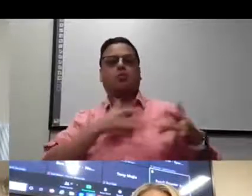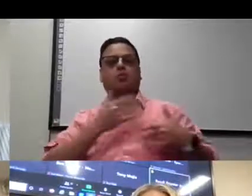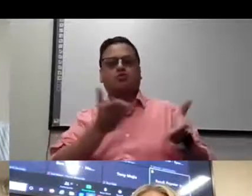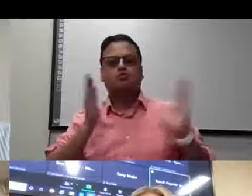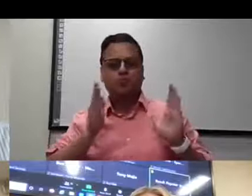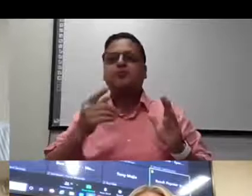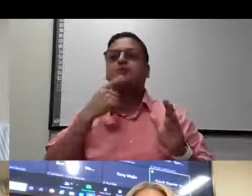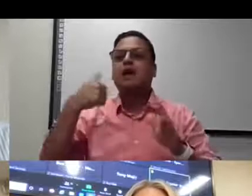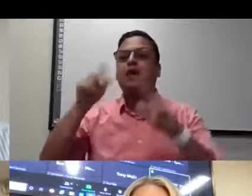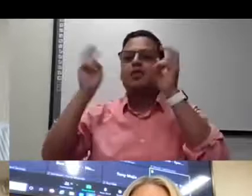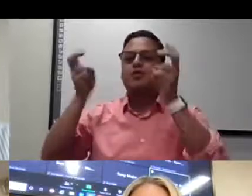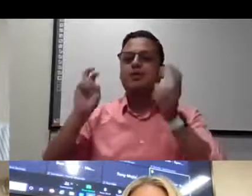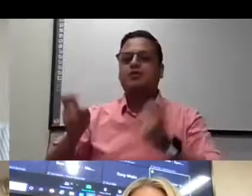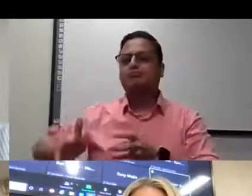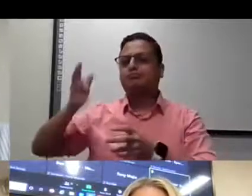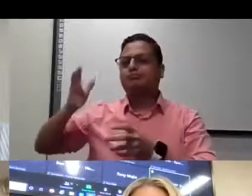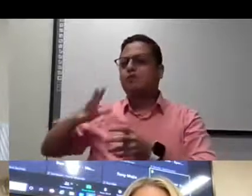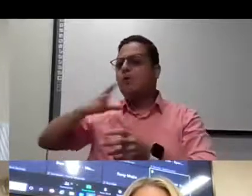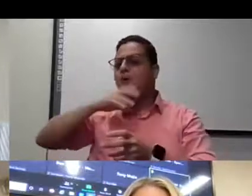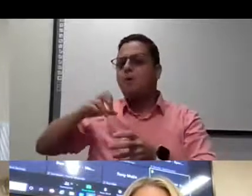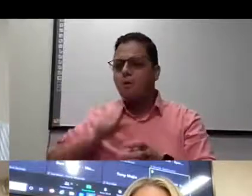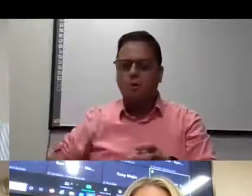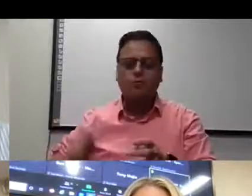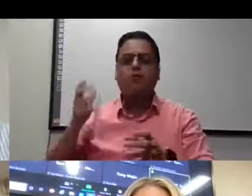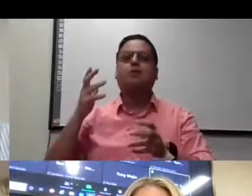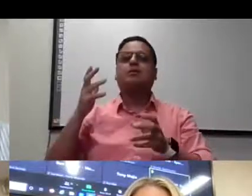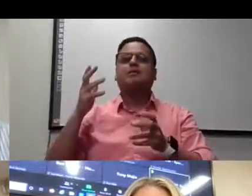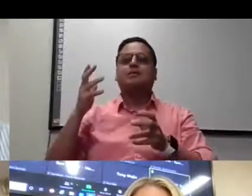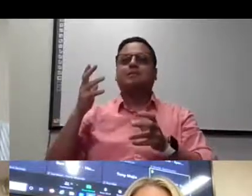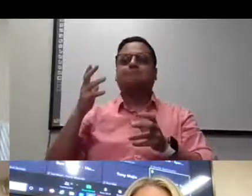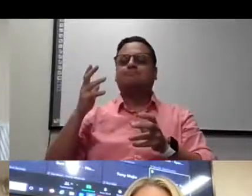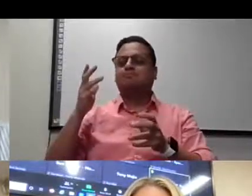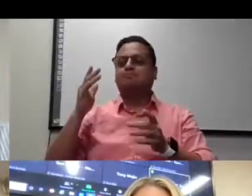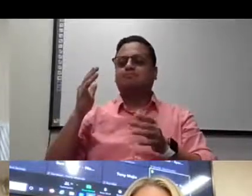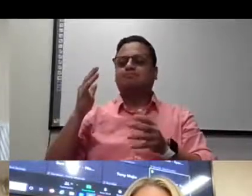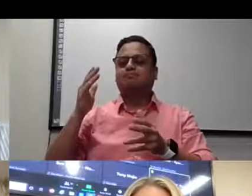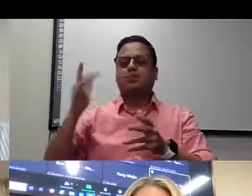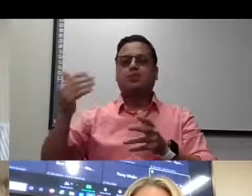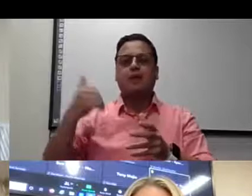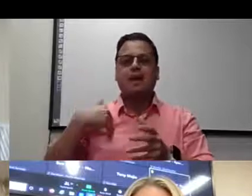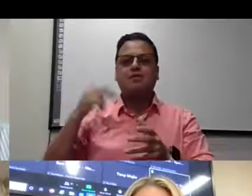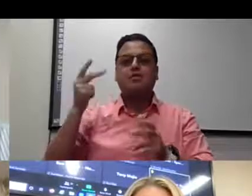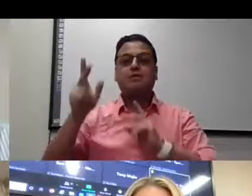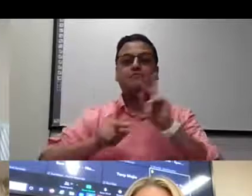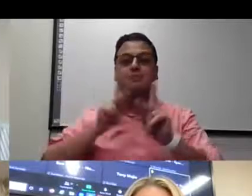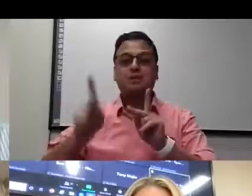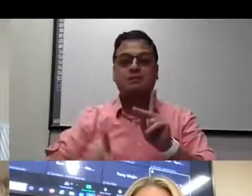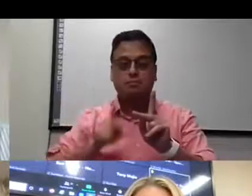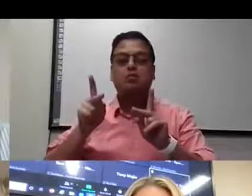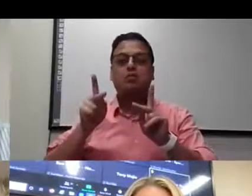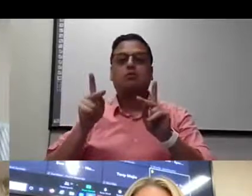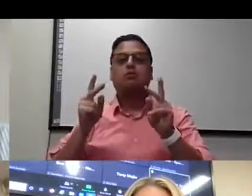these other issues were older, there's no one on this. I mean, there's only, you know, 3 of you have been on this